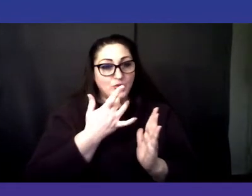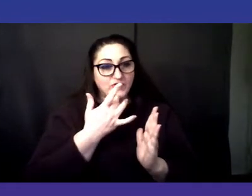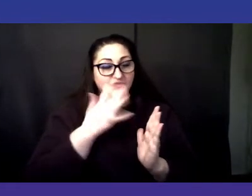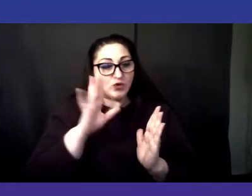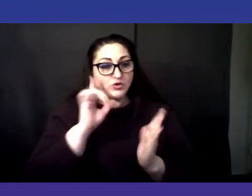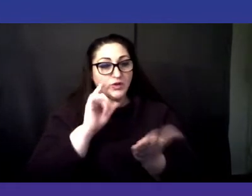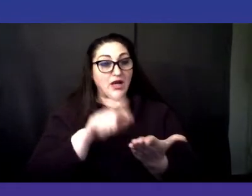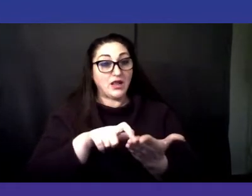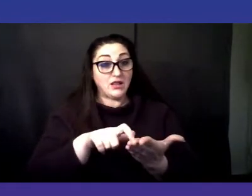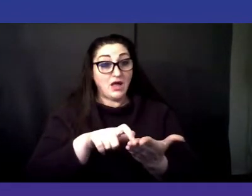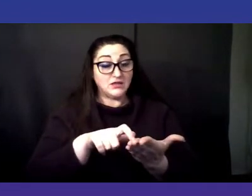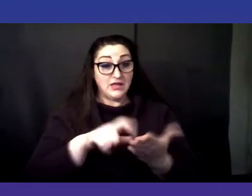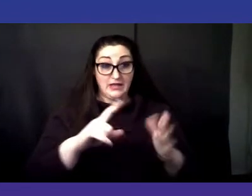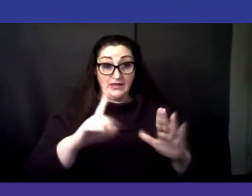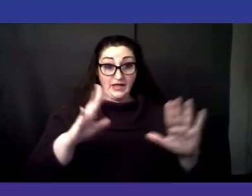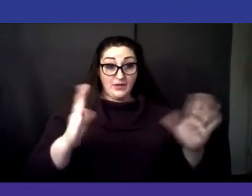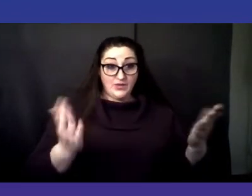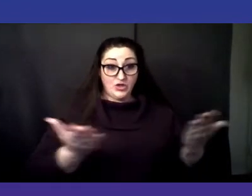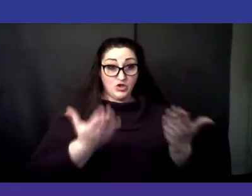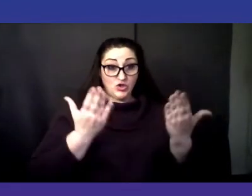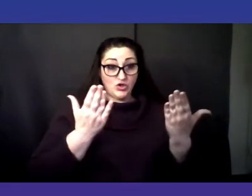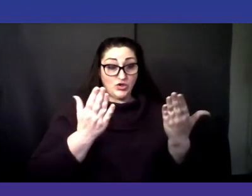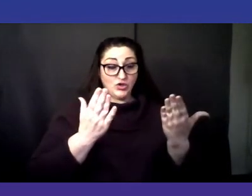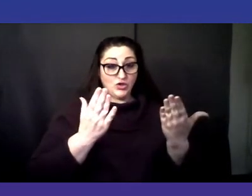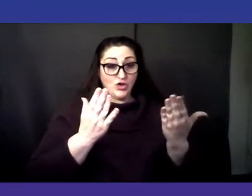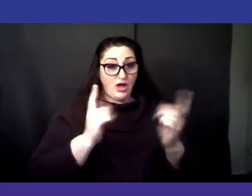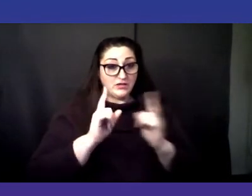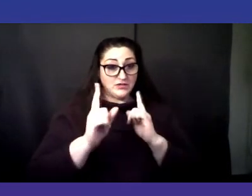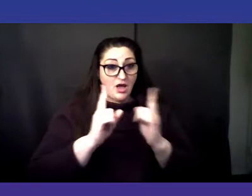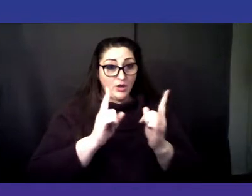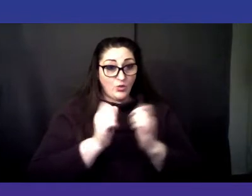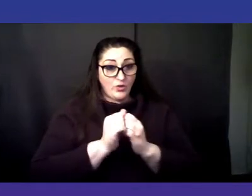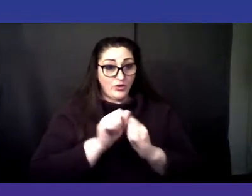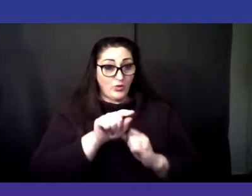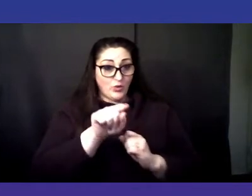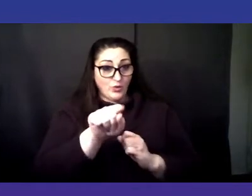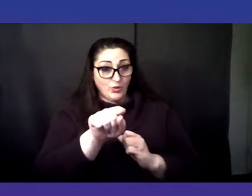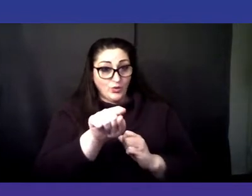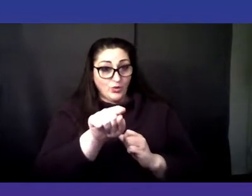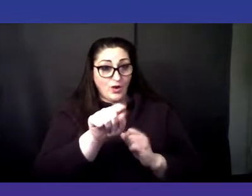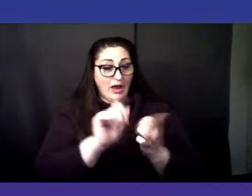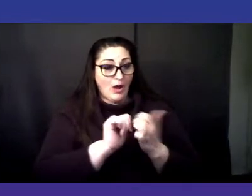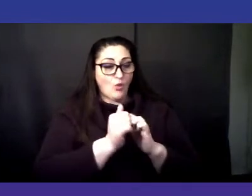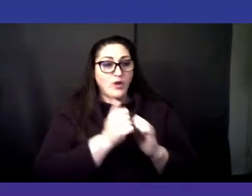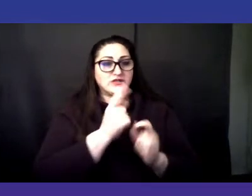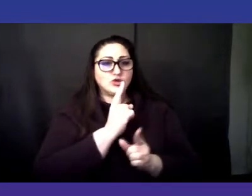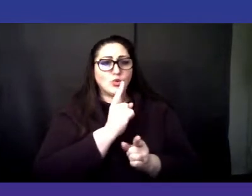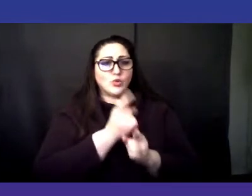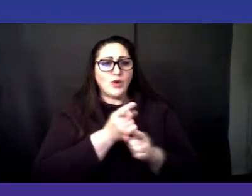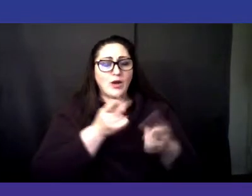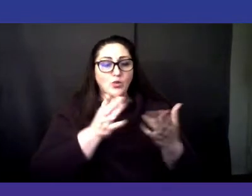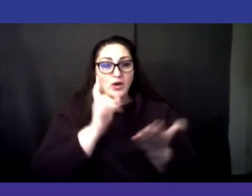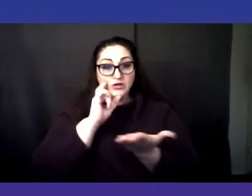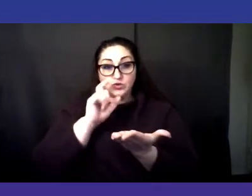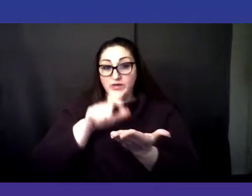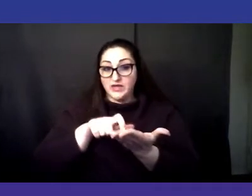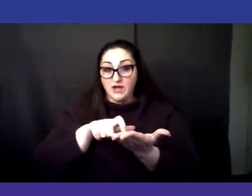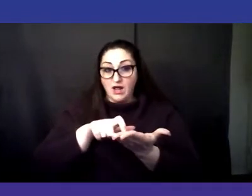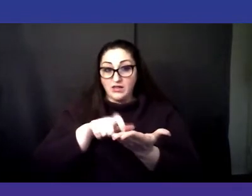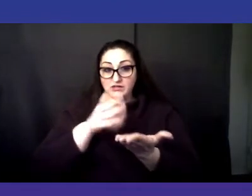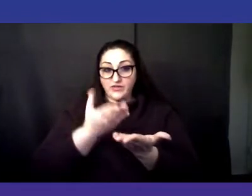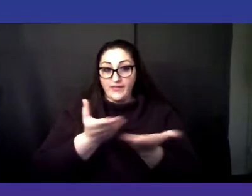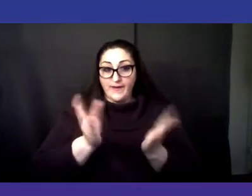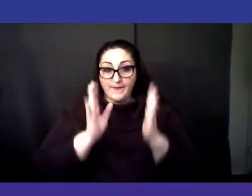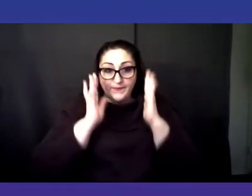like speaking to you, what is the correct way to acknowledge? And not just to